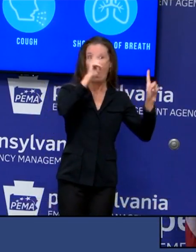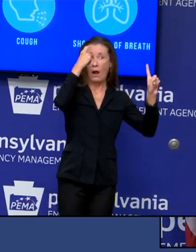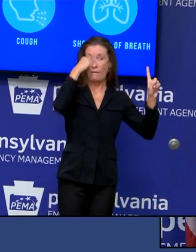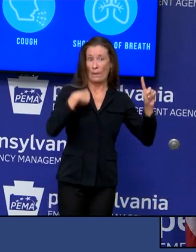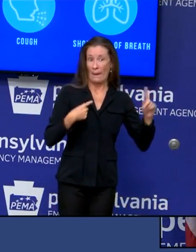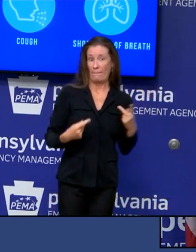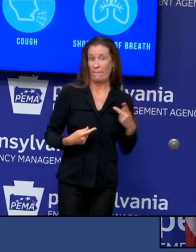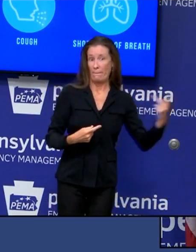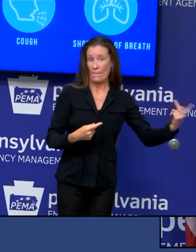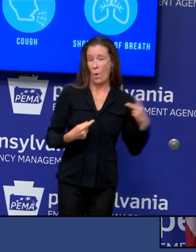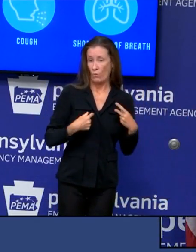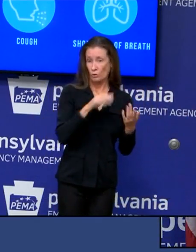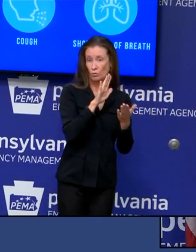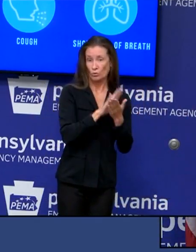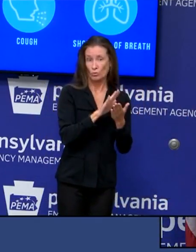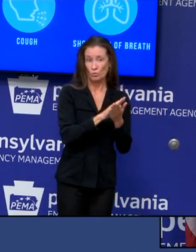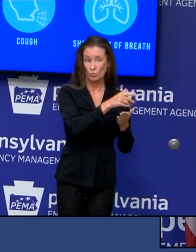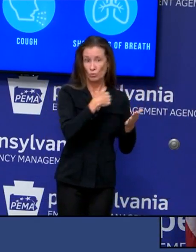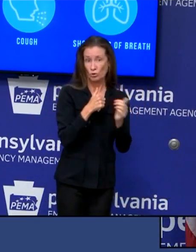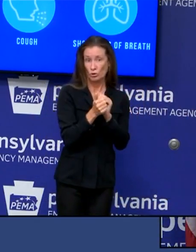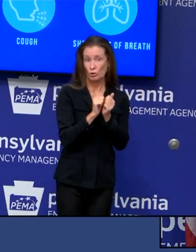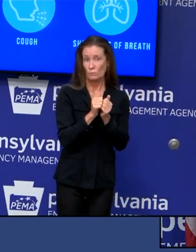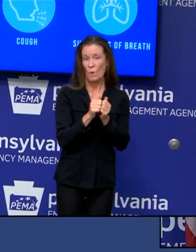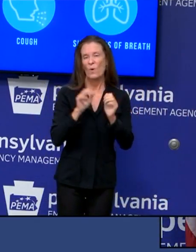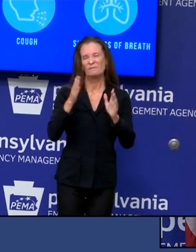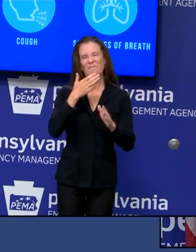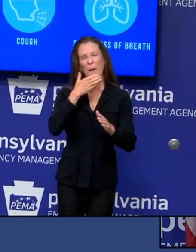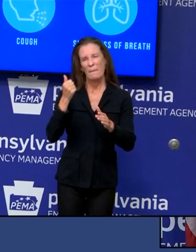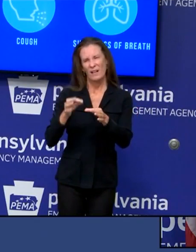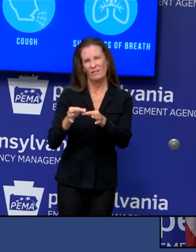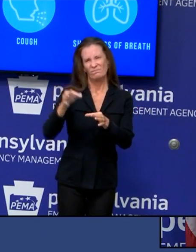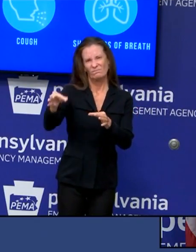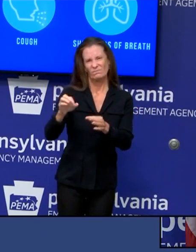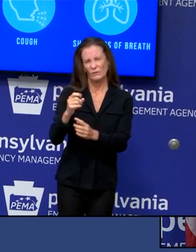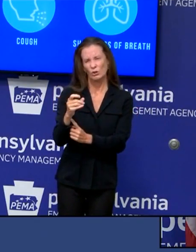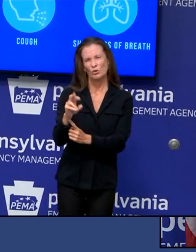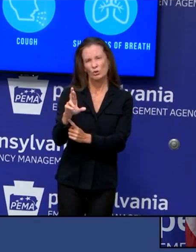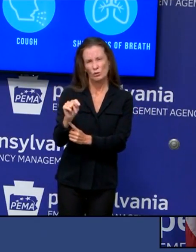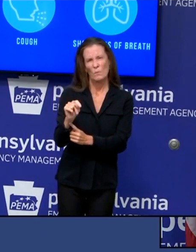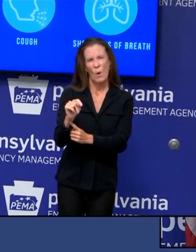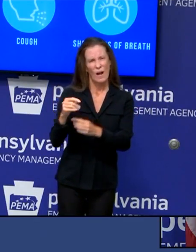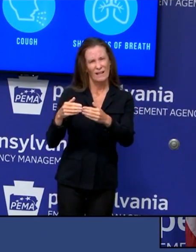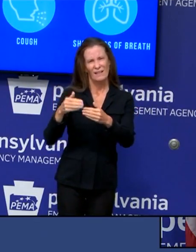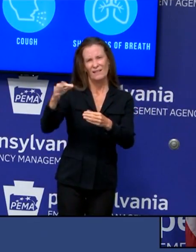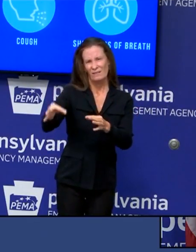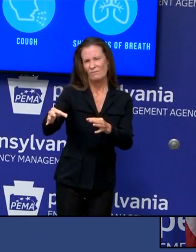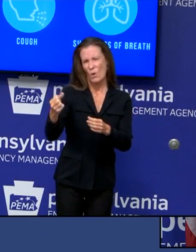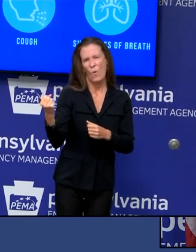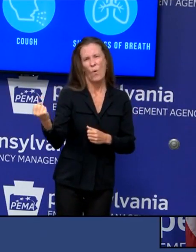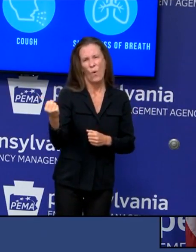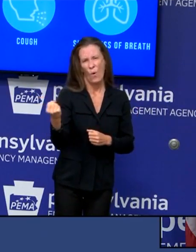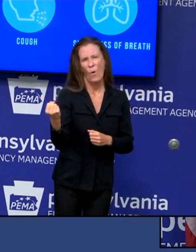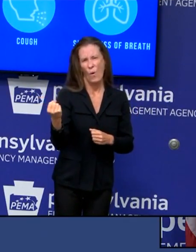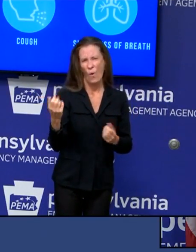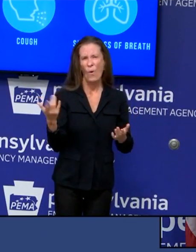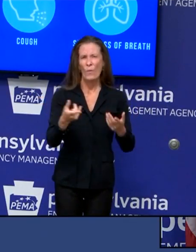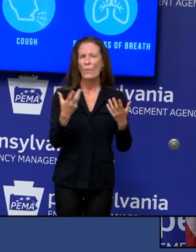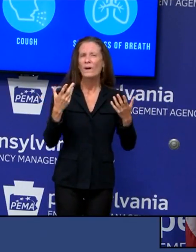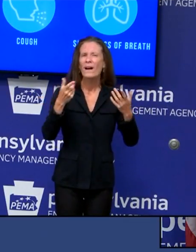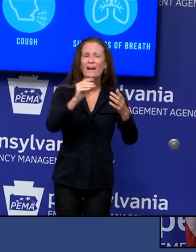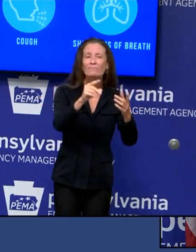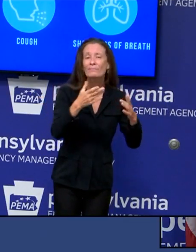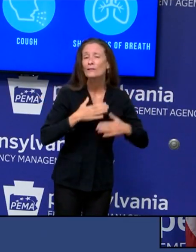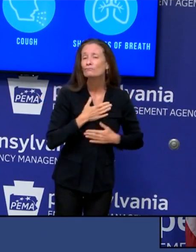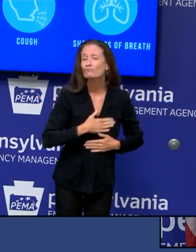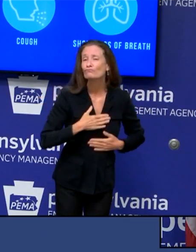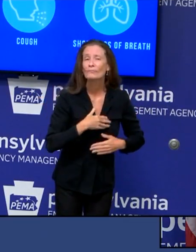school sports be postponed till January 1st. And that would include school sports, but also recreational and club sports. So I think the governor